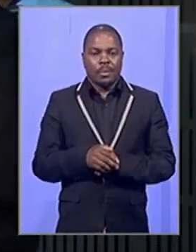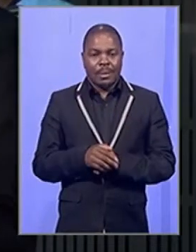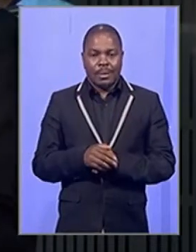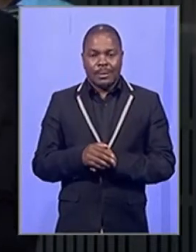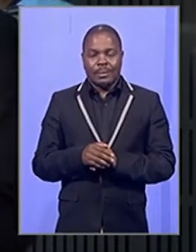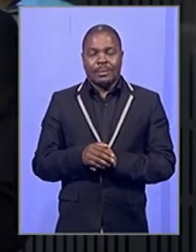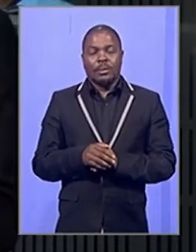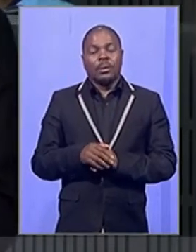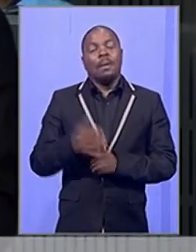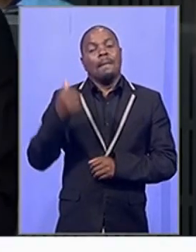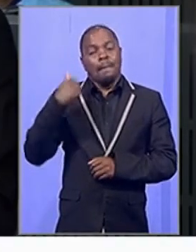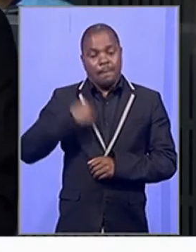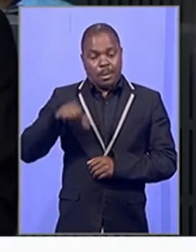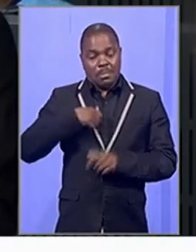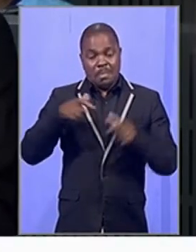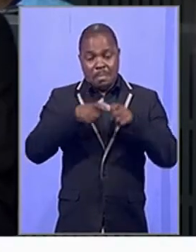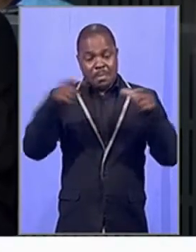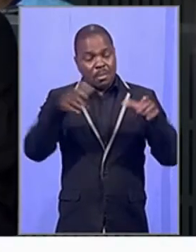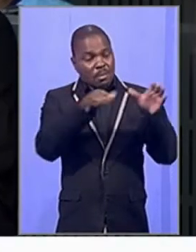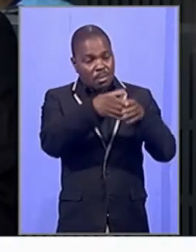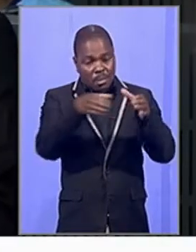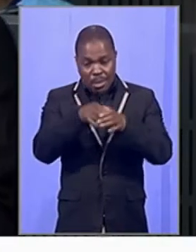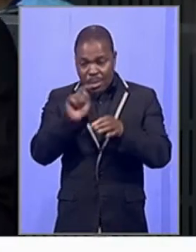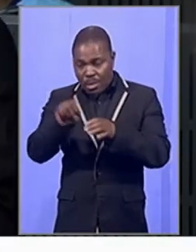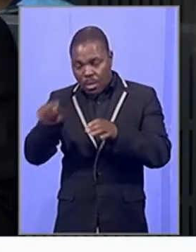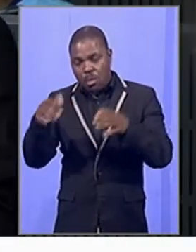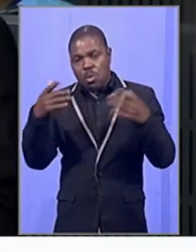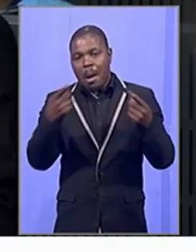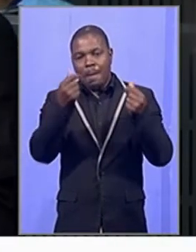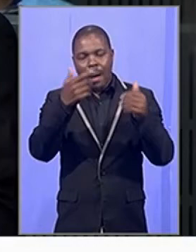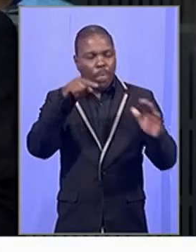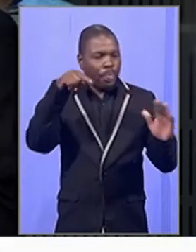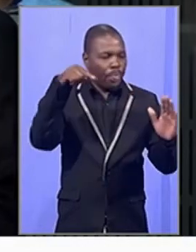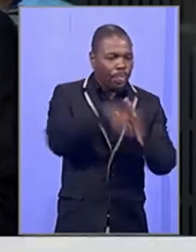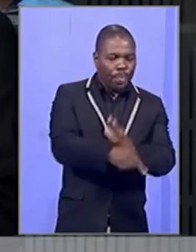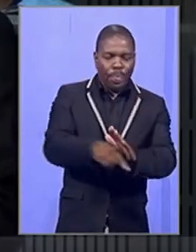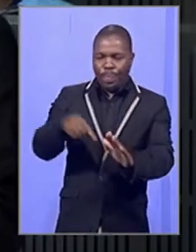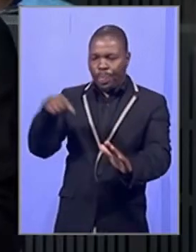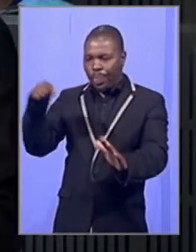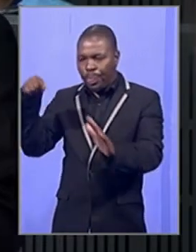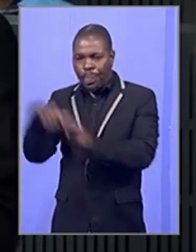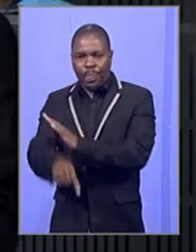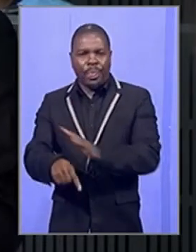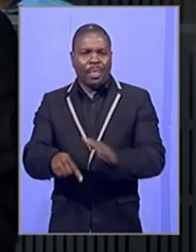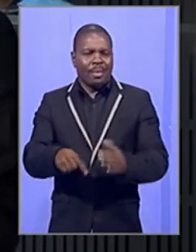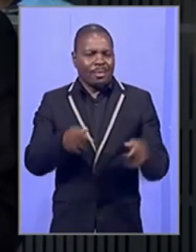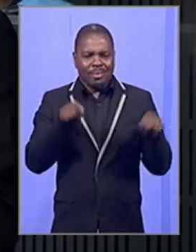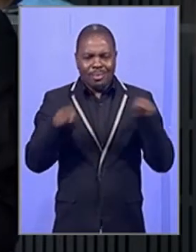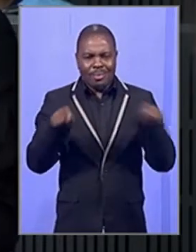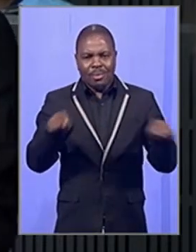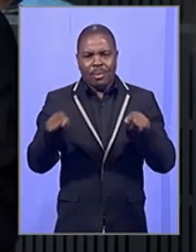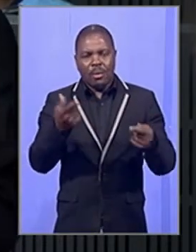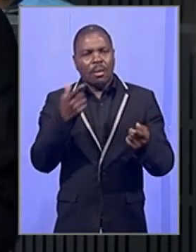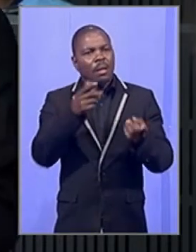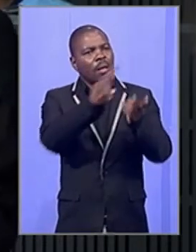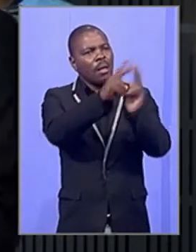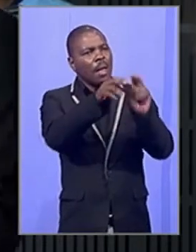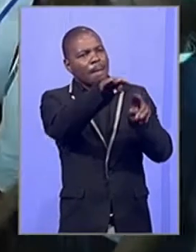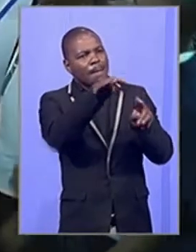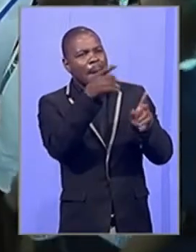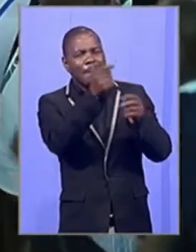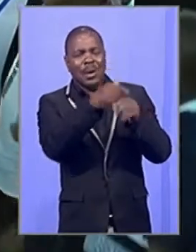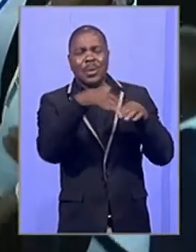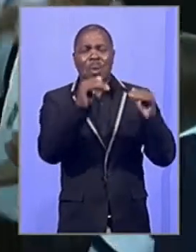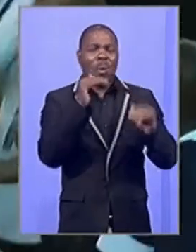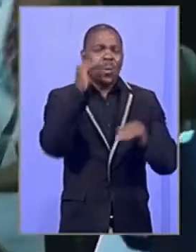main entities are financially on their knees with unsustainable overdrafts, such as